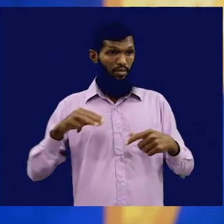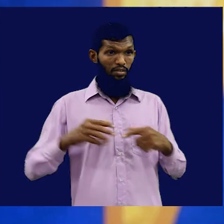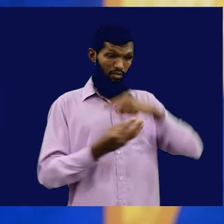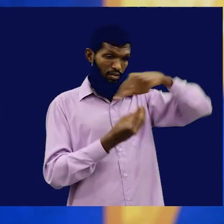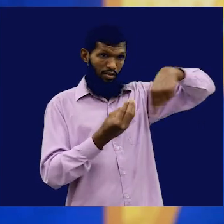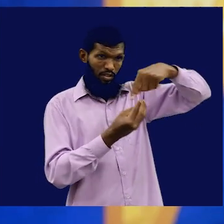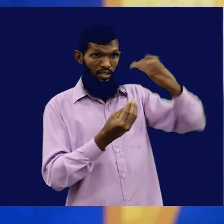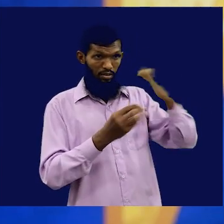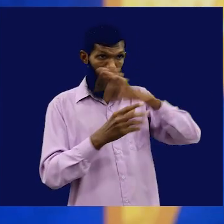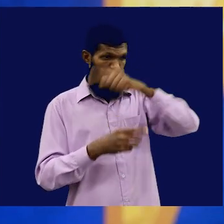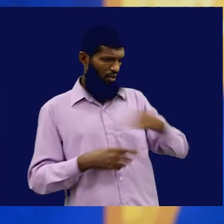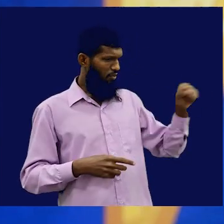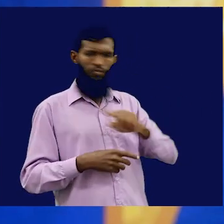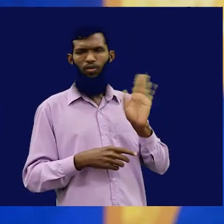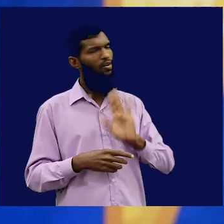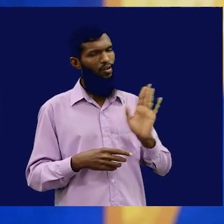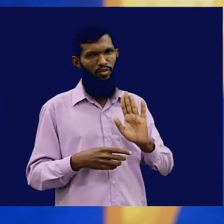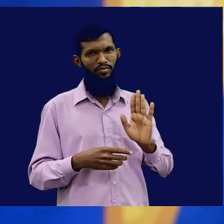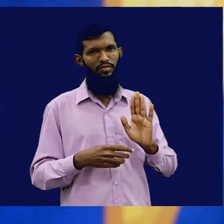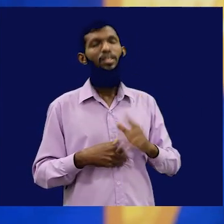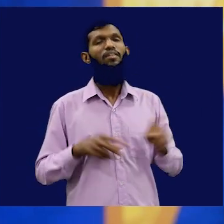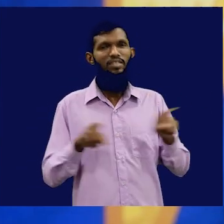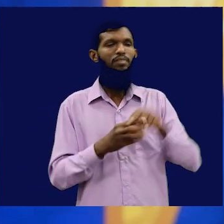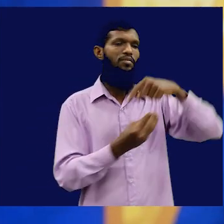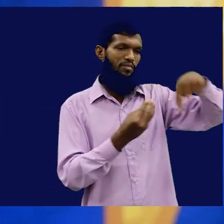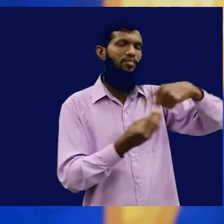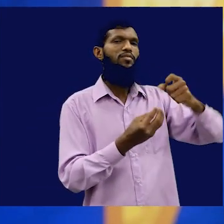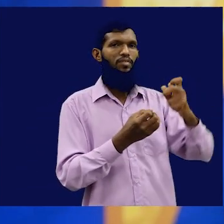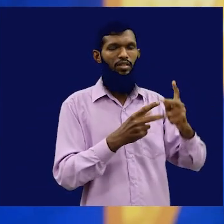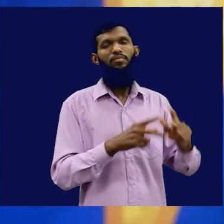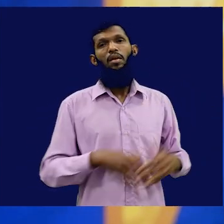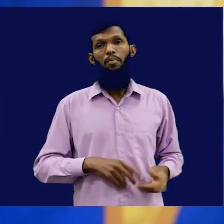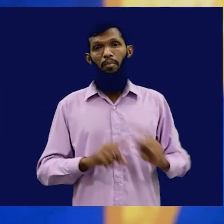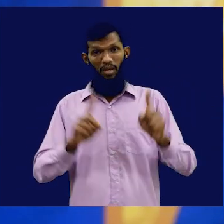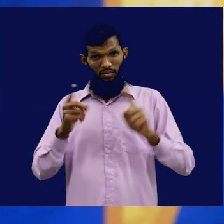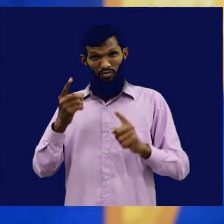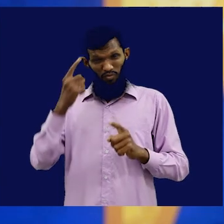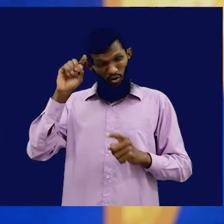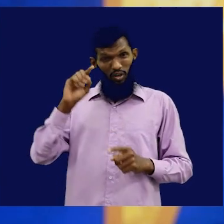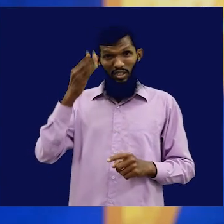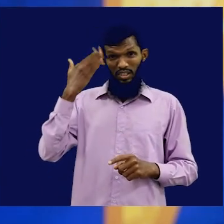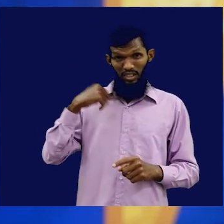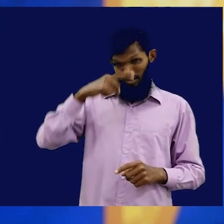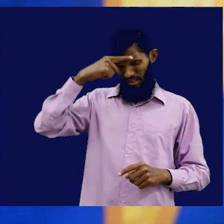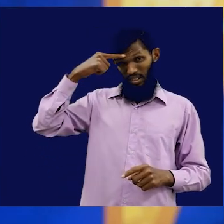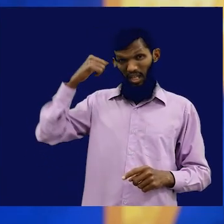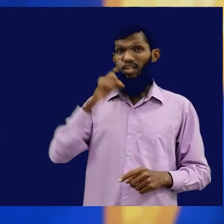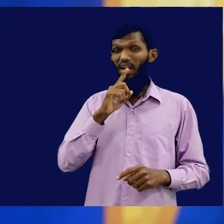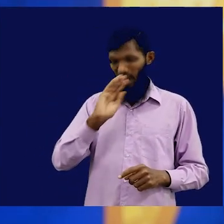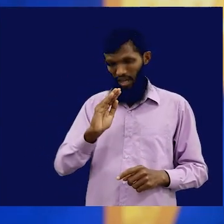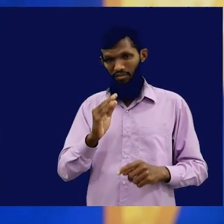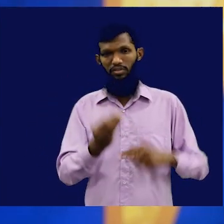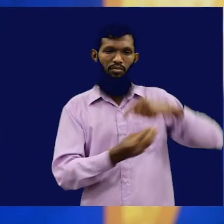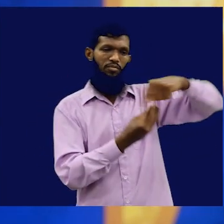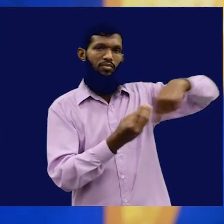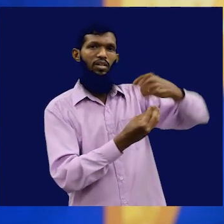ritual of Hajj. And at this stage, all the obligatory rituals of Hajj are completed. Females who are in their menses are